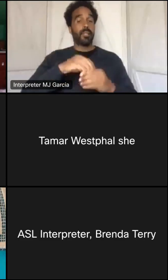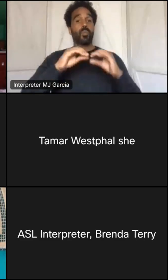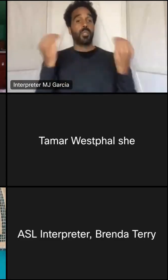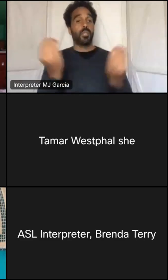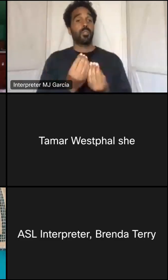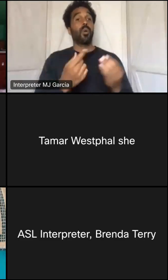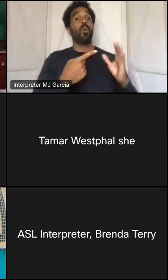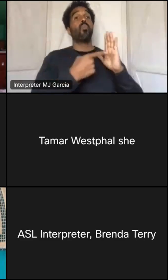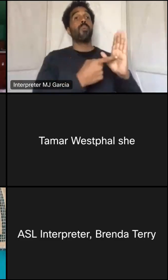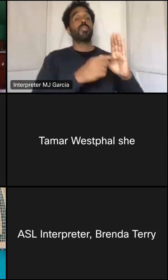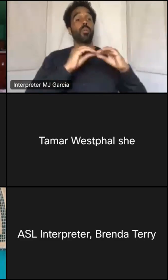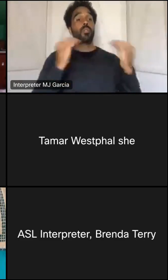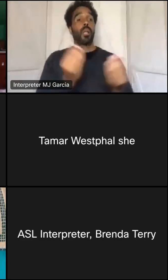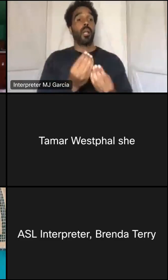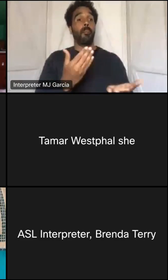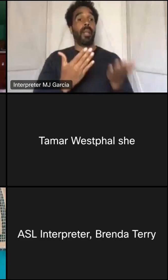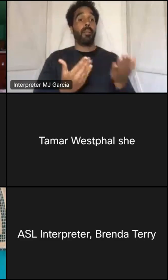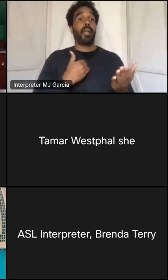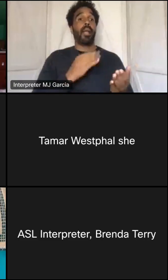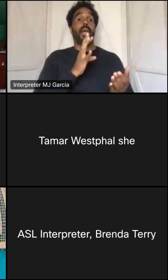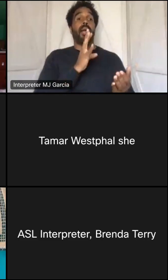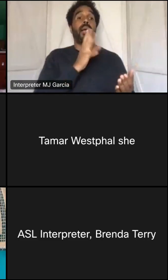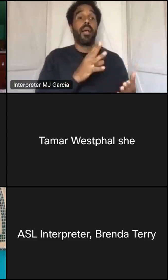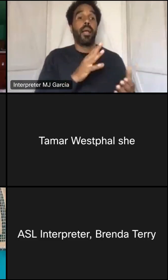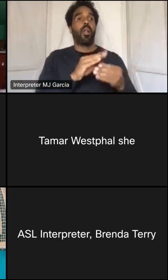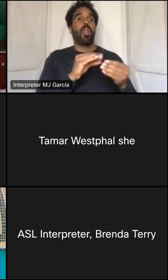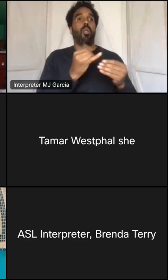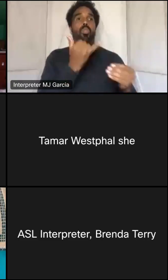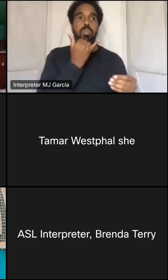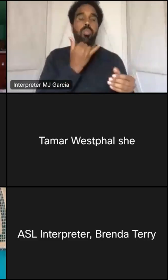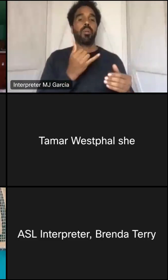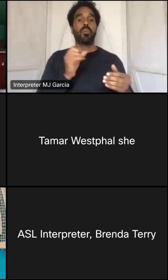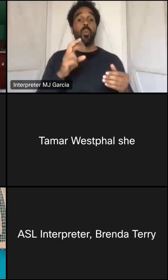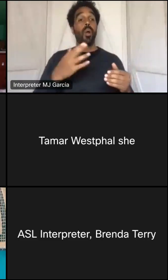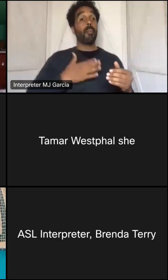say something, I say the wrong thing, or I talk